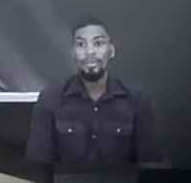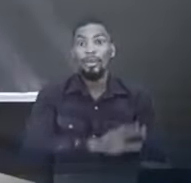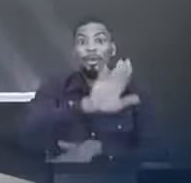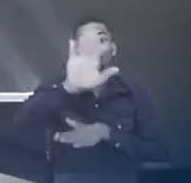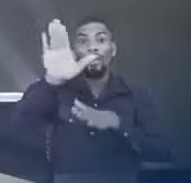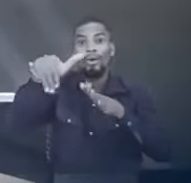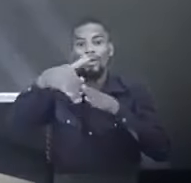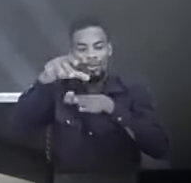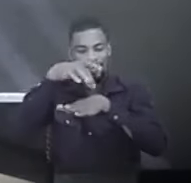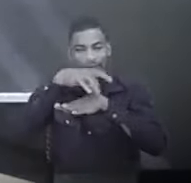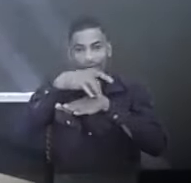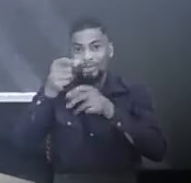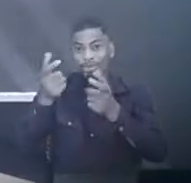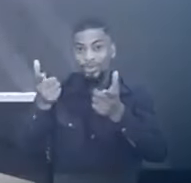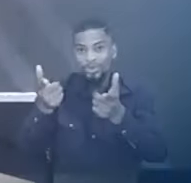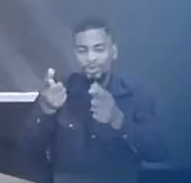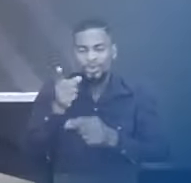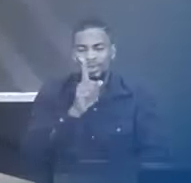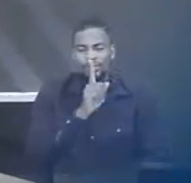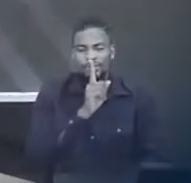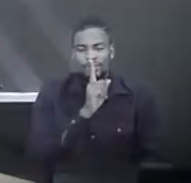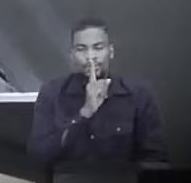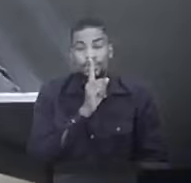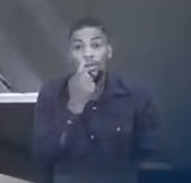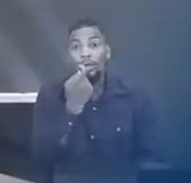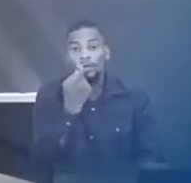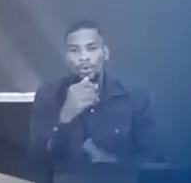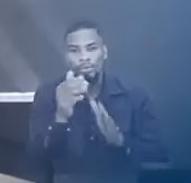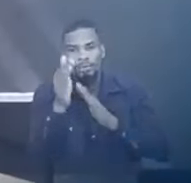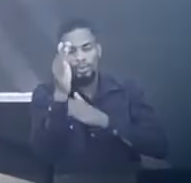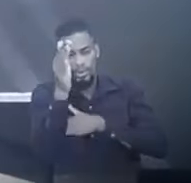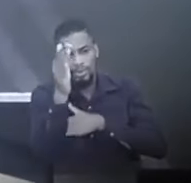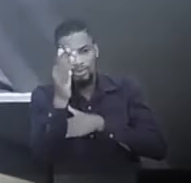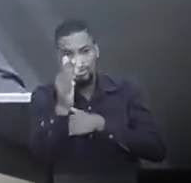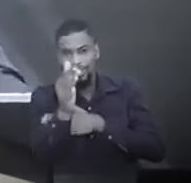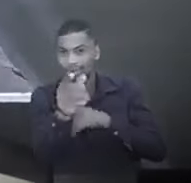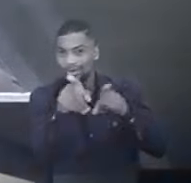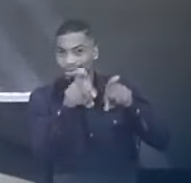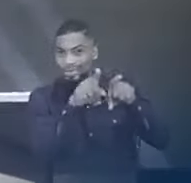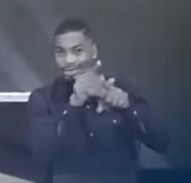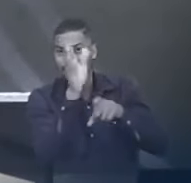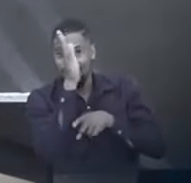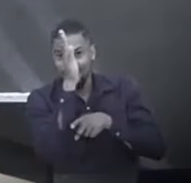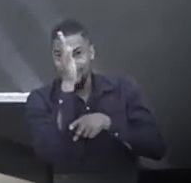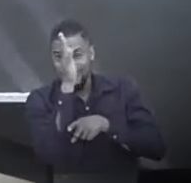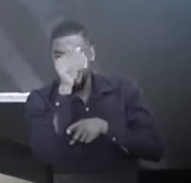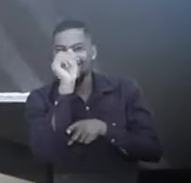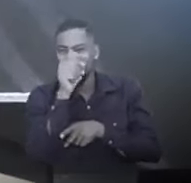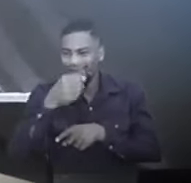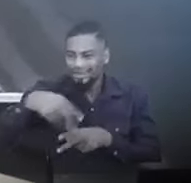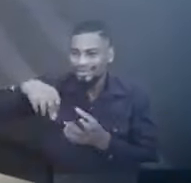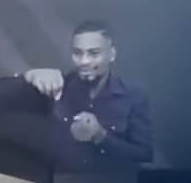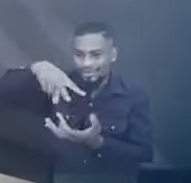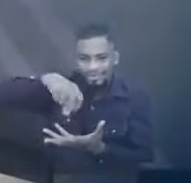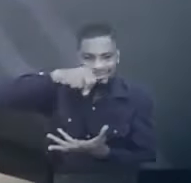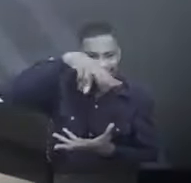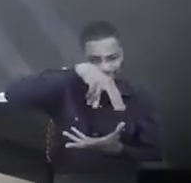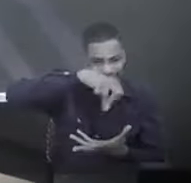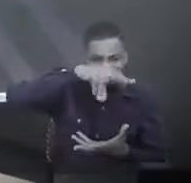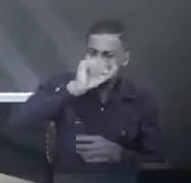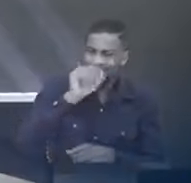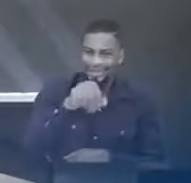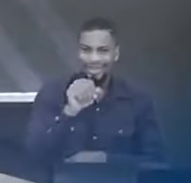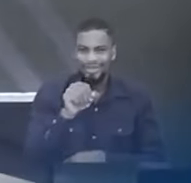earth be silent before him. God is a father. We can be jumping around him. But